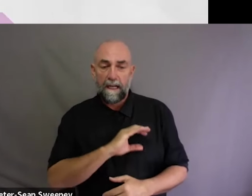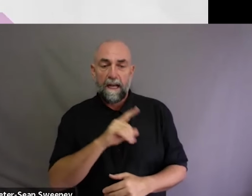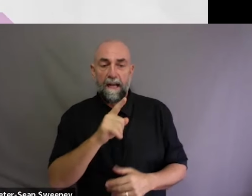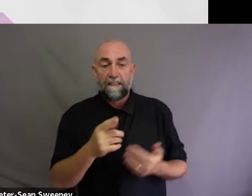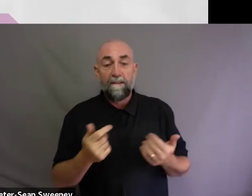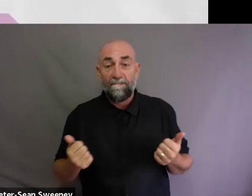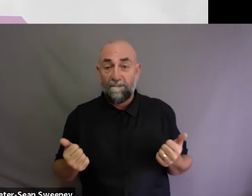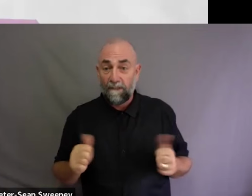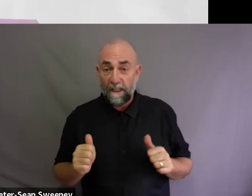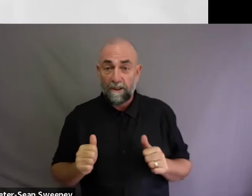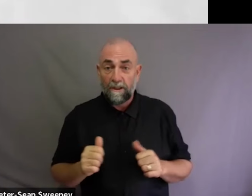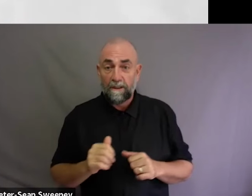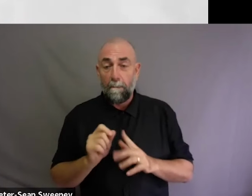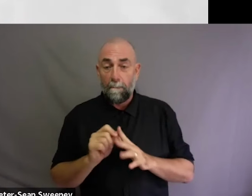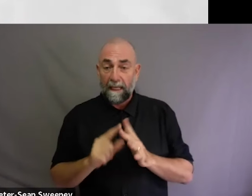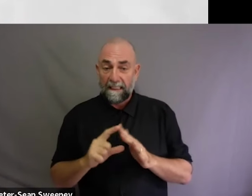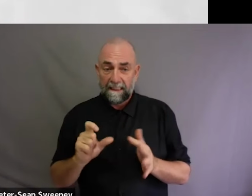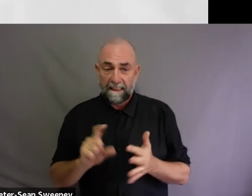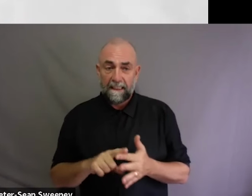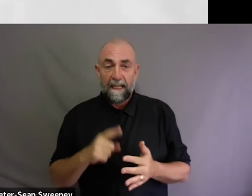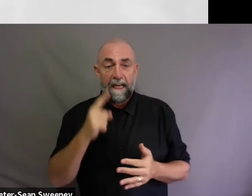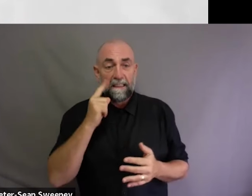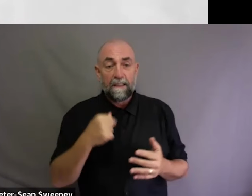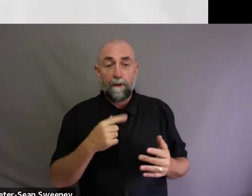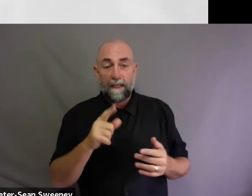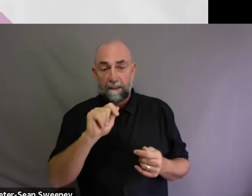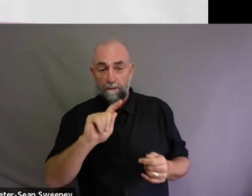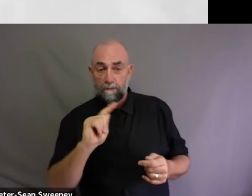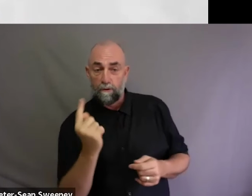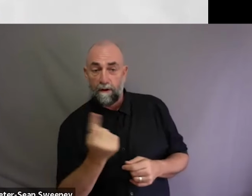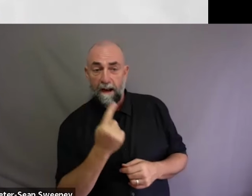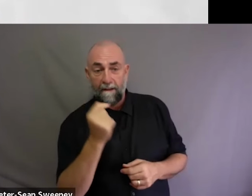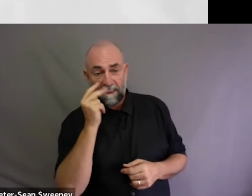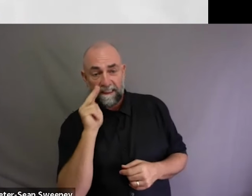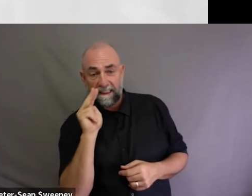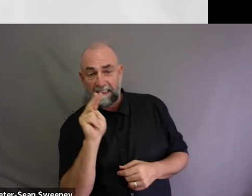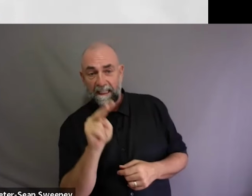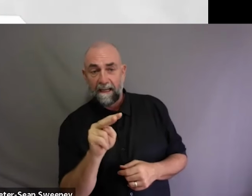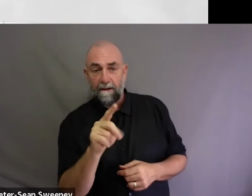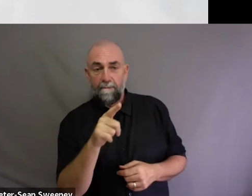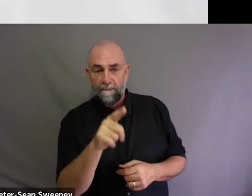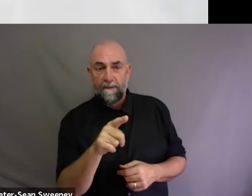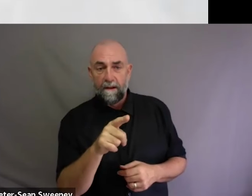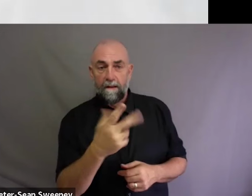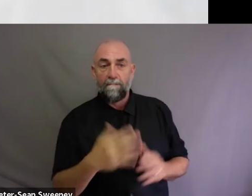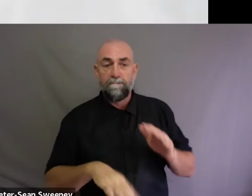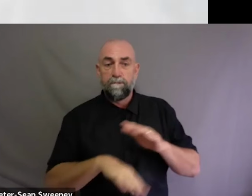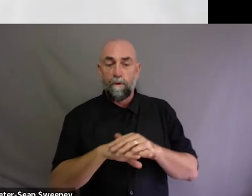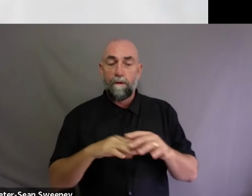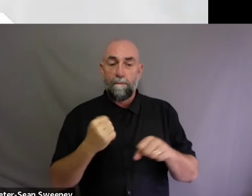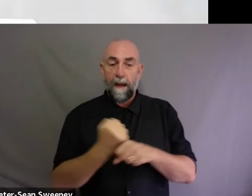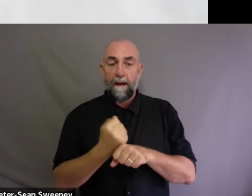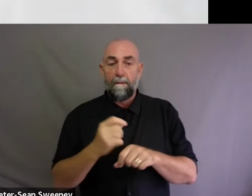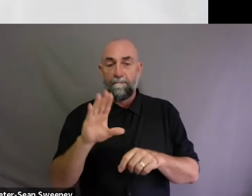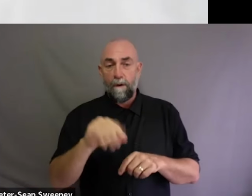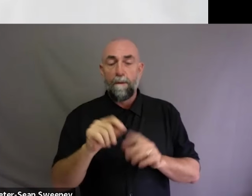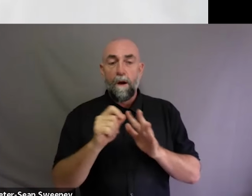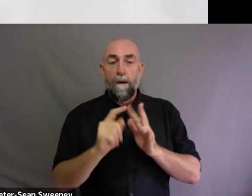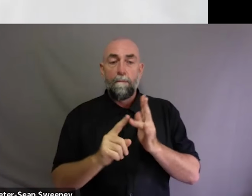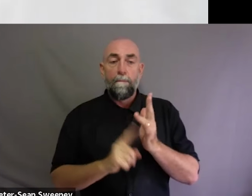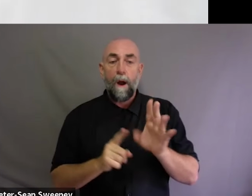here. And if you see me play that, you can actually see what it's constructed of, the polygons. So this is what we call a